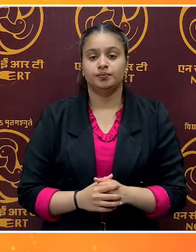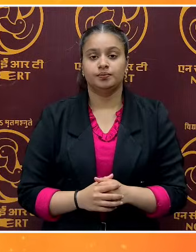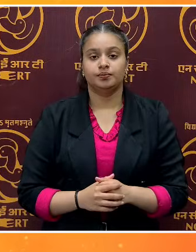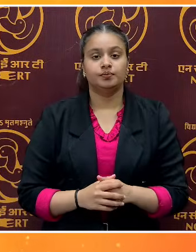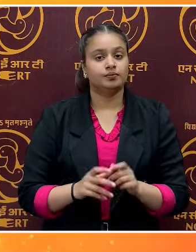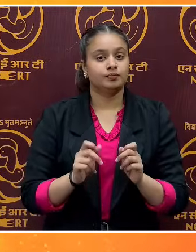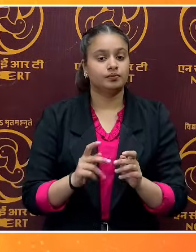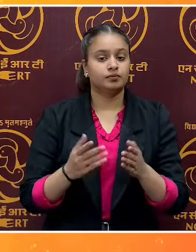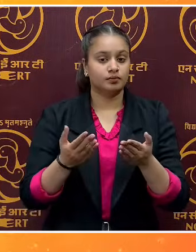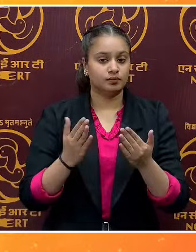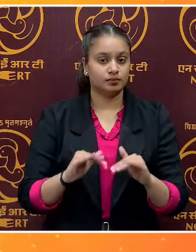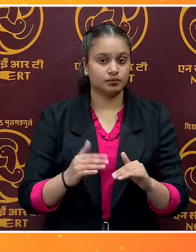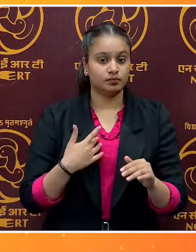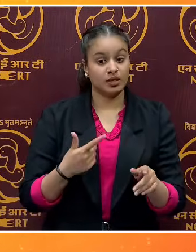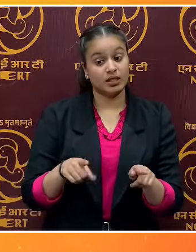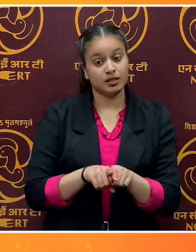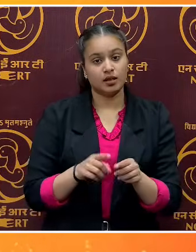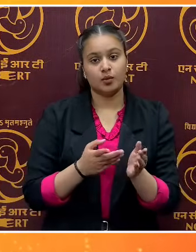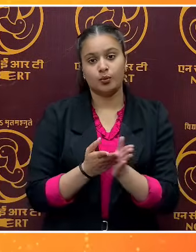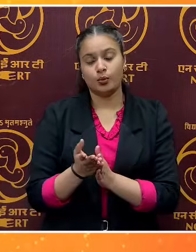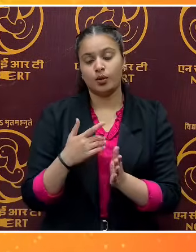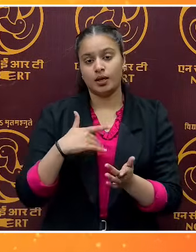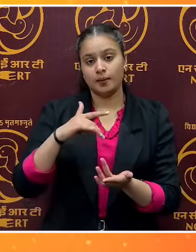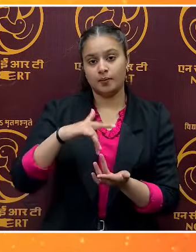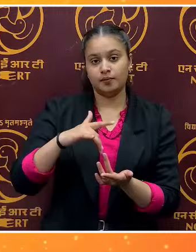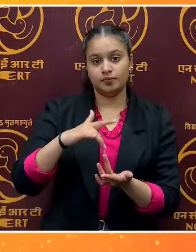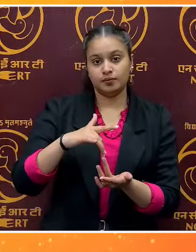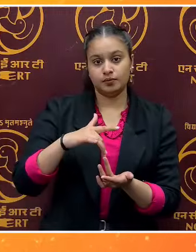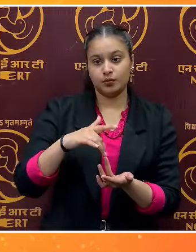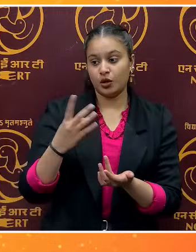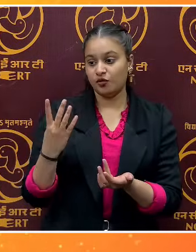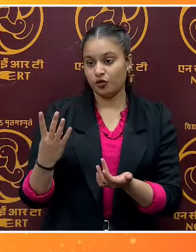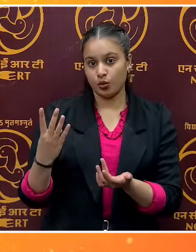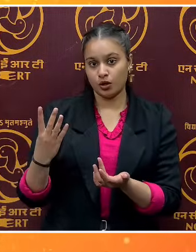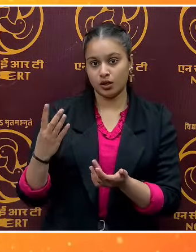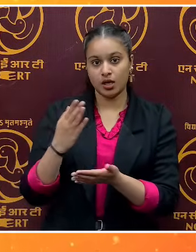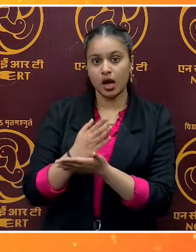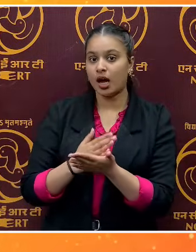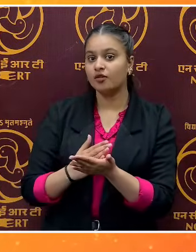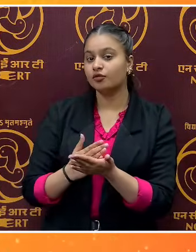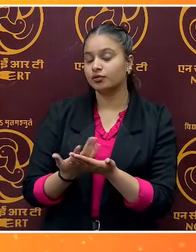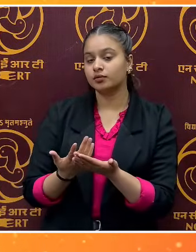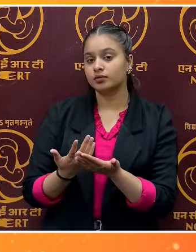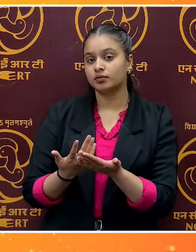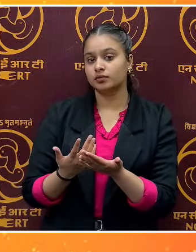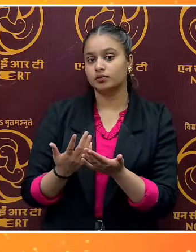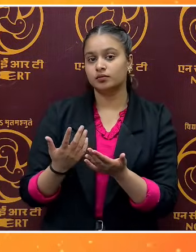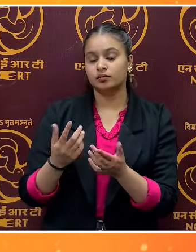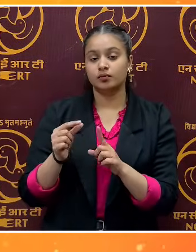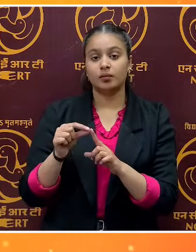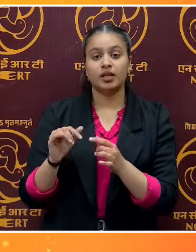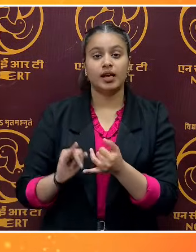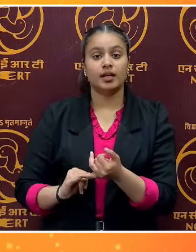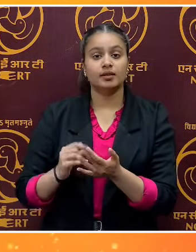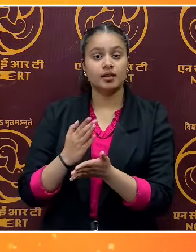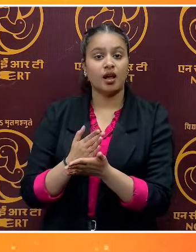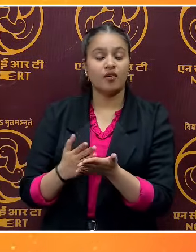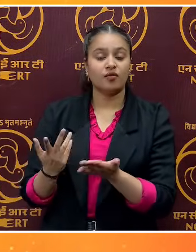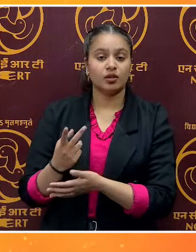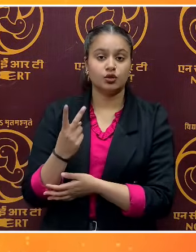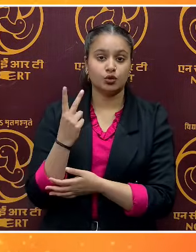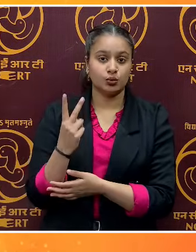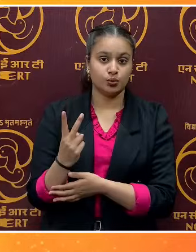Okay. And same way I will take midpoint of 4. What is midpoint of PS line? It